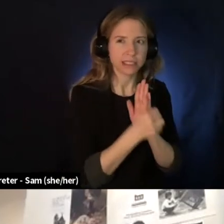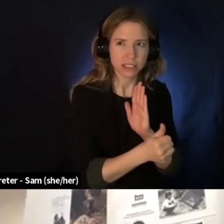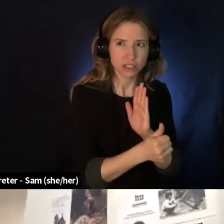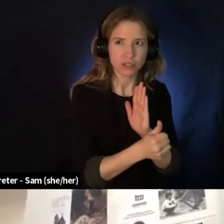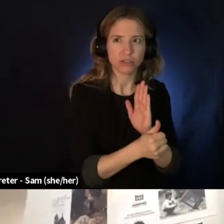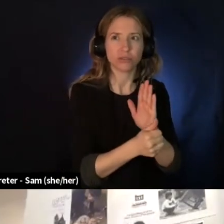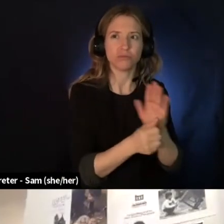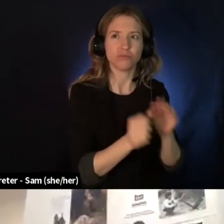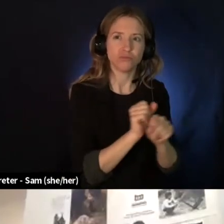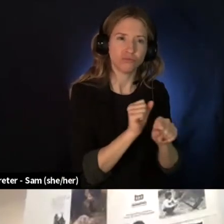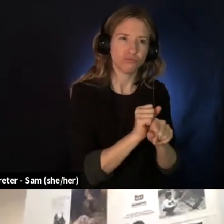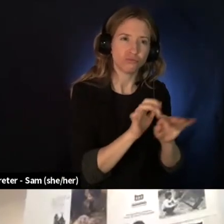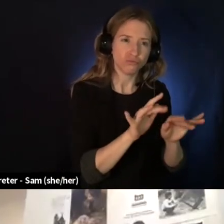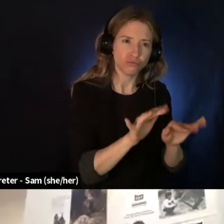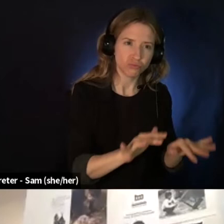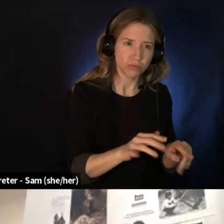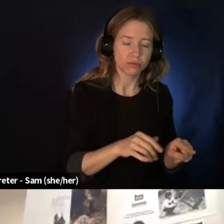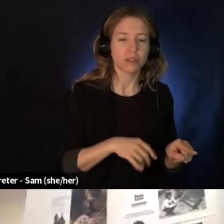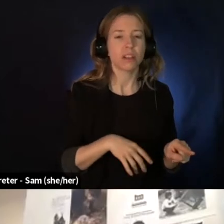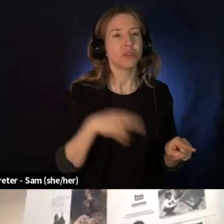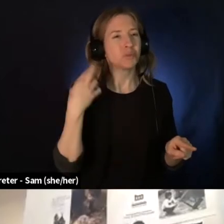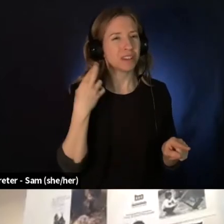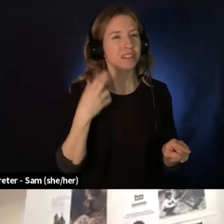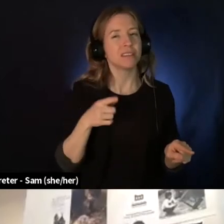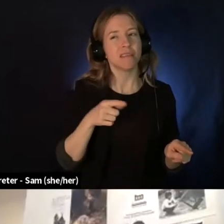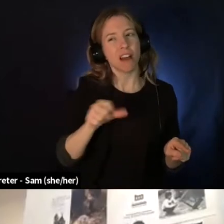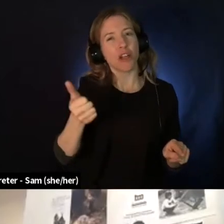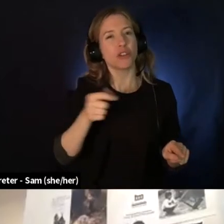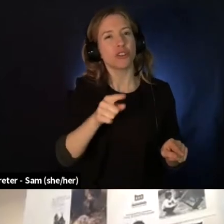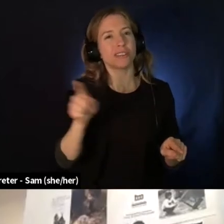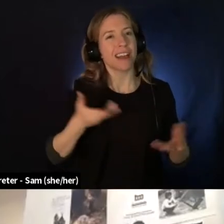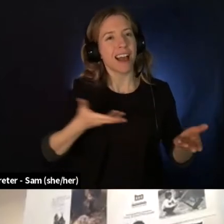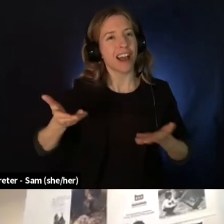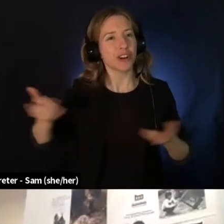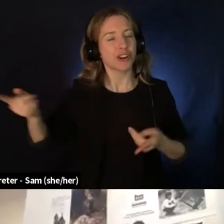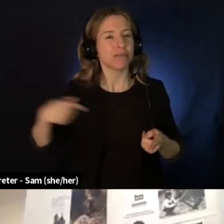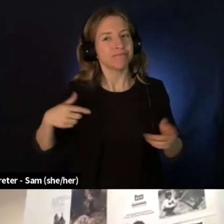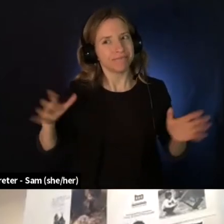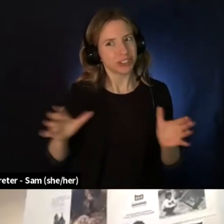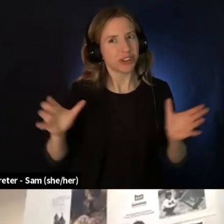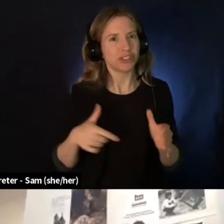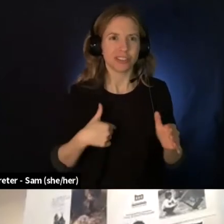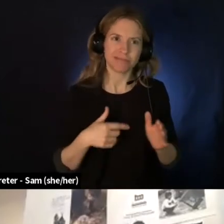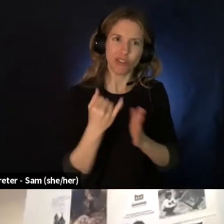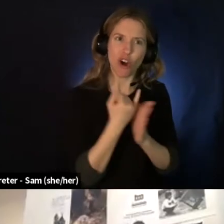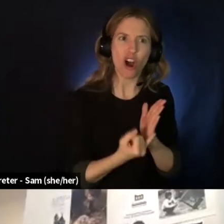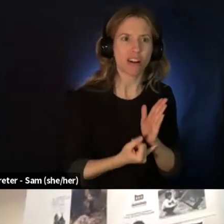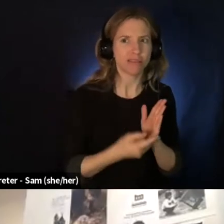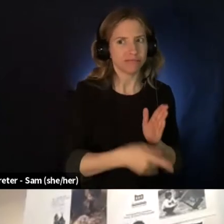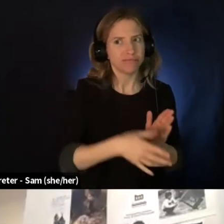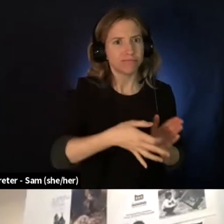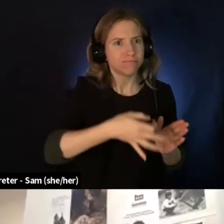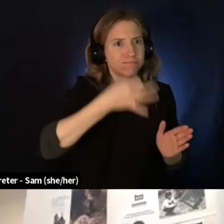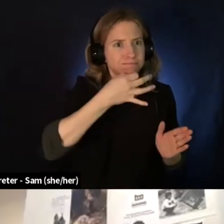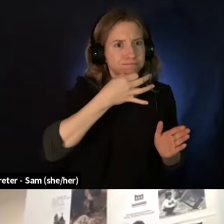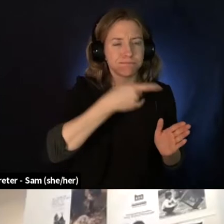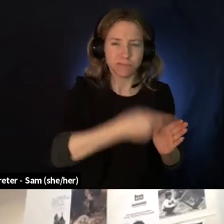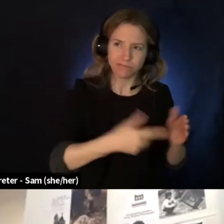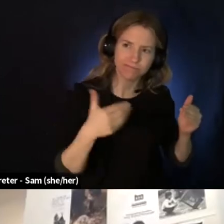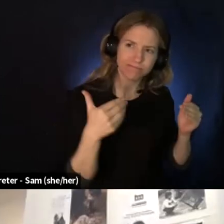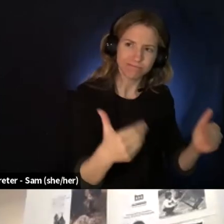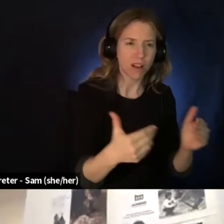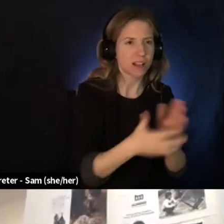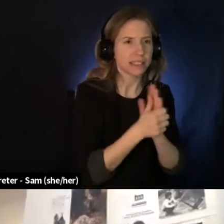encouraged her to do so, and she had been educated in art, and she became one of the top high fashion commercial artists